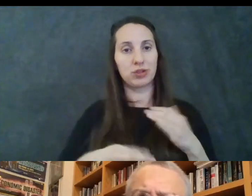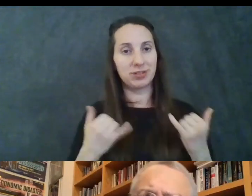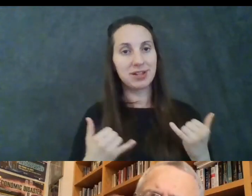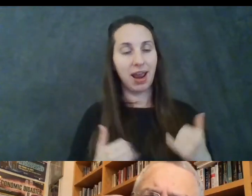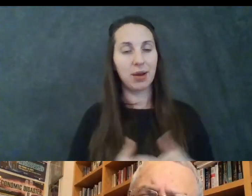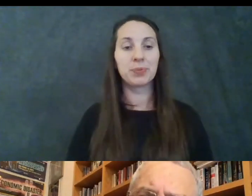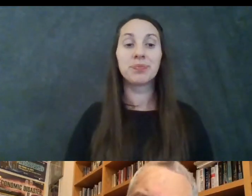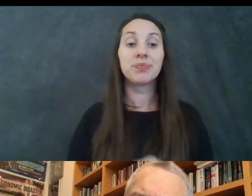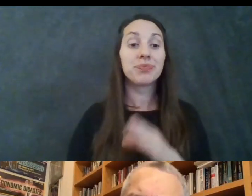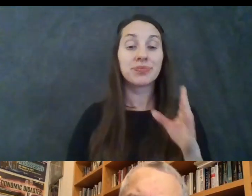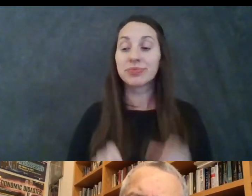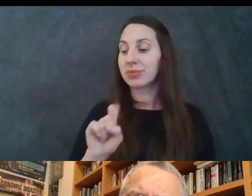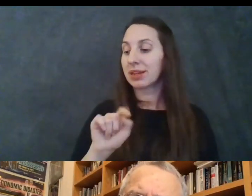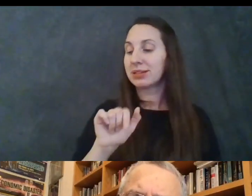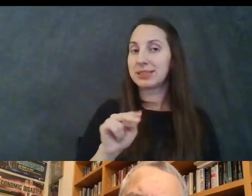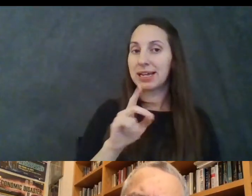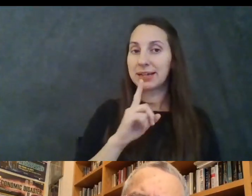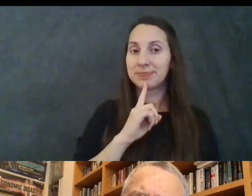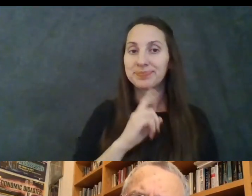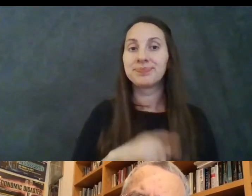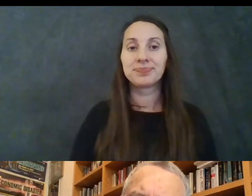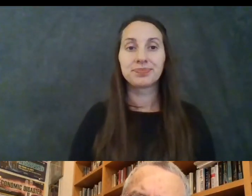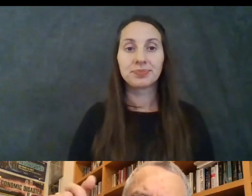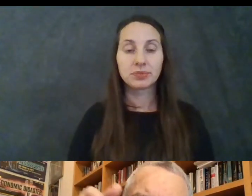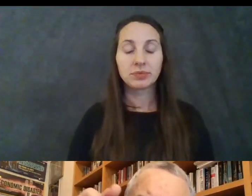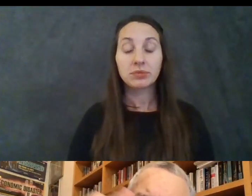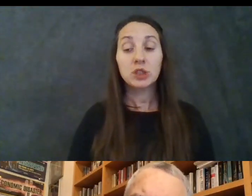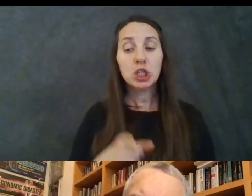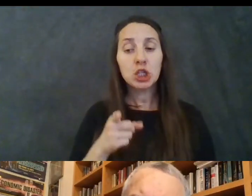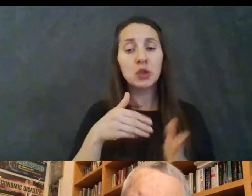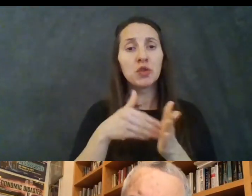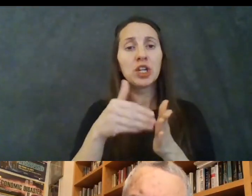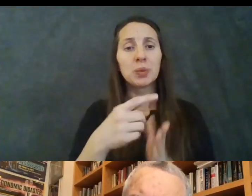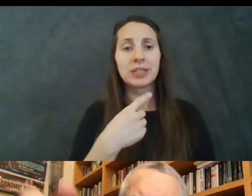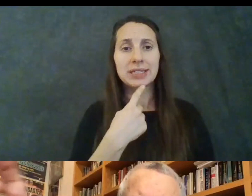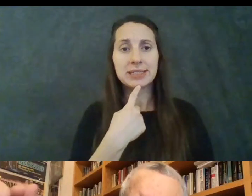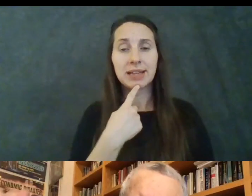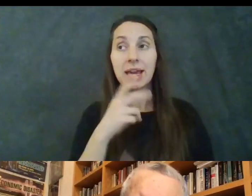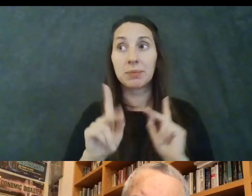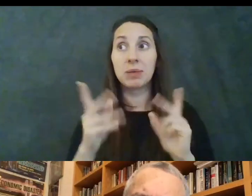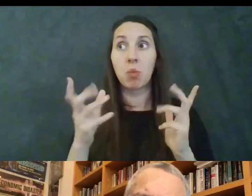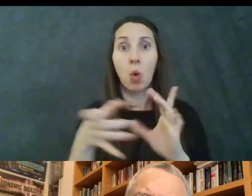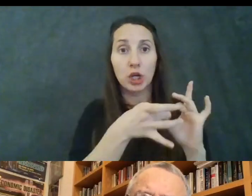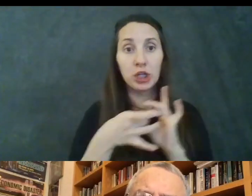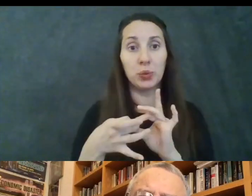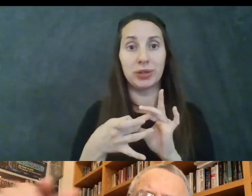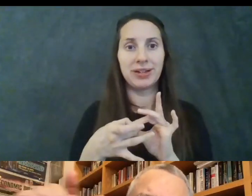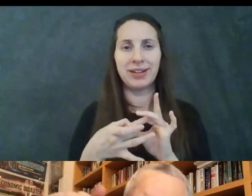you will frequently get people saying they want unity and not divisiveness,